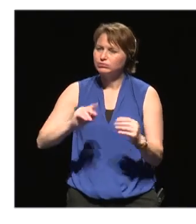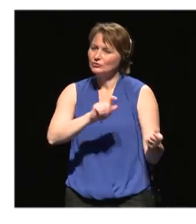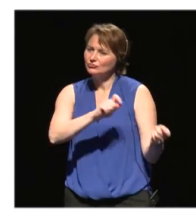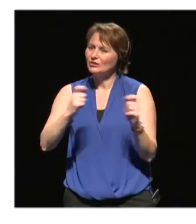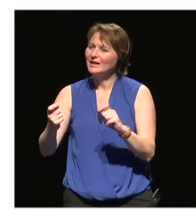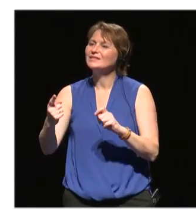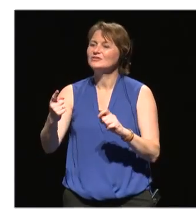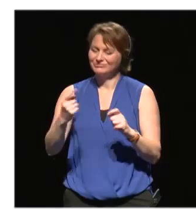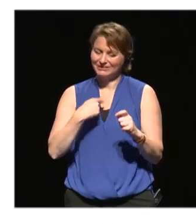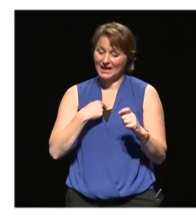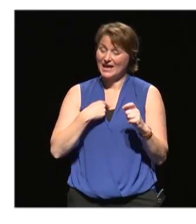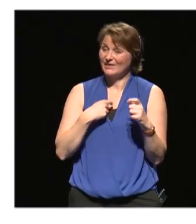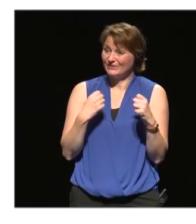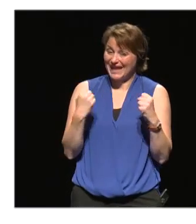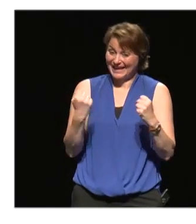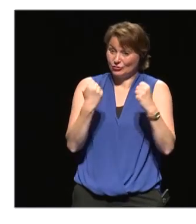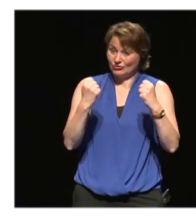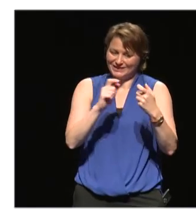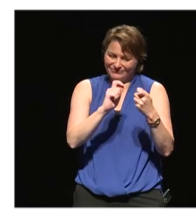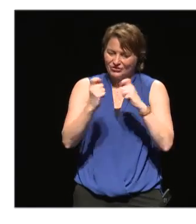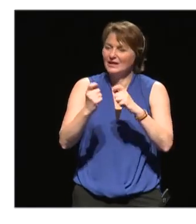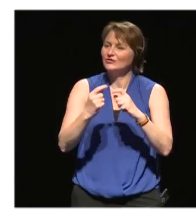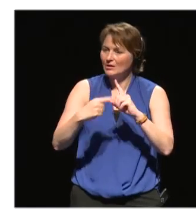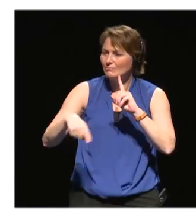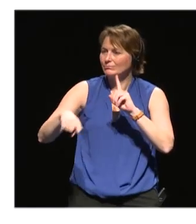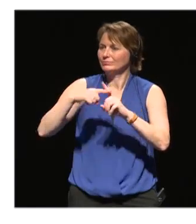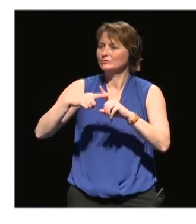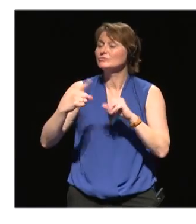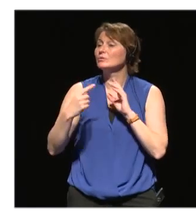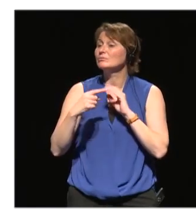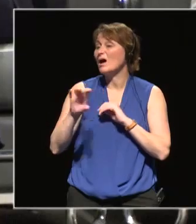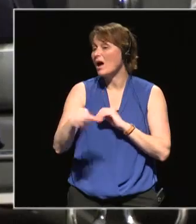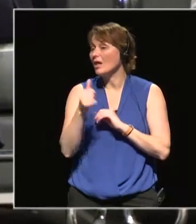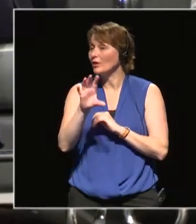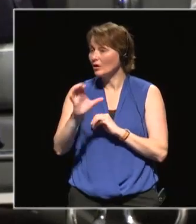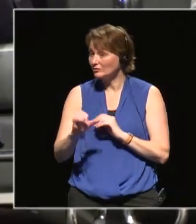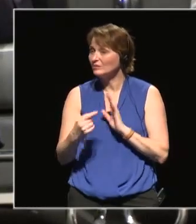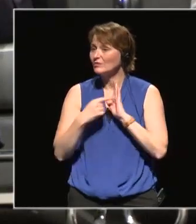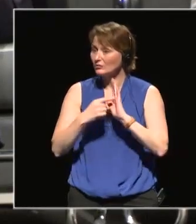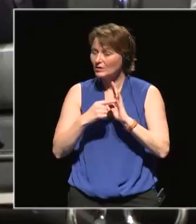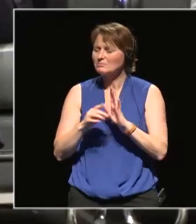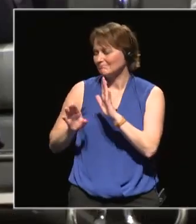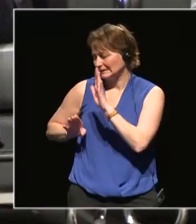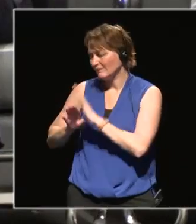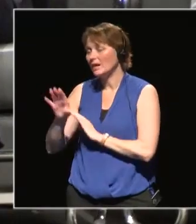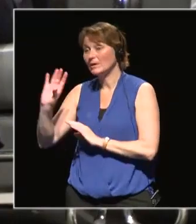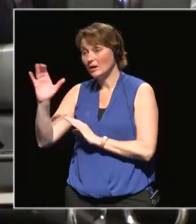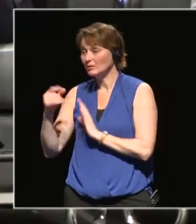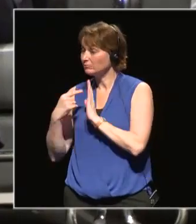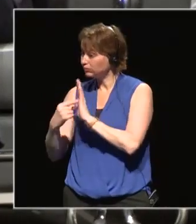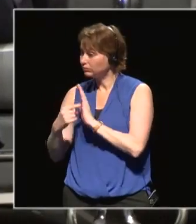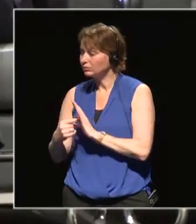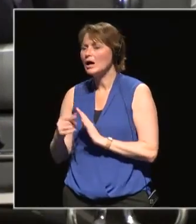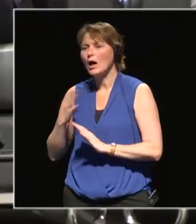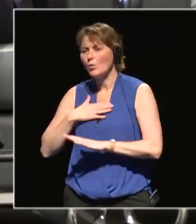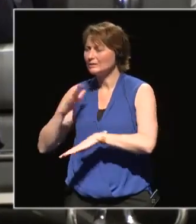companies in the countries that are done, for example, to improve the situation also in the developing countries. So I'd like to